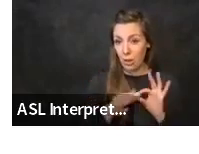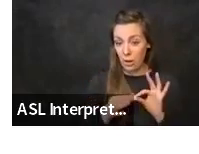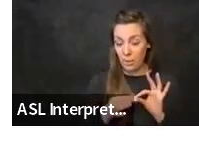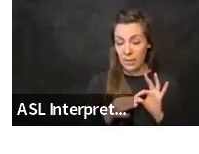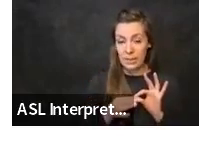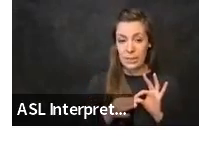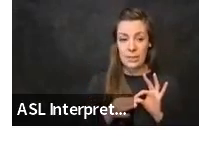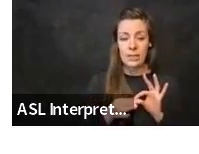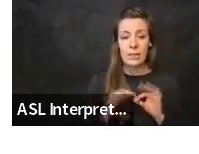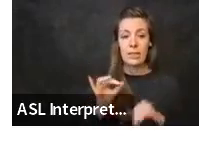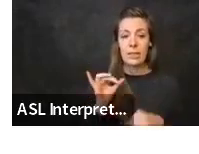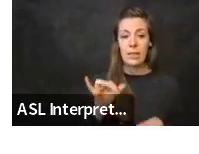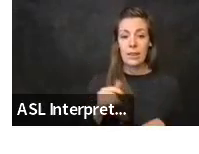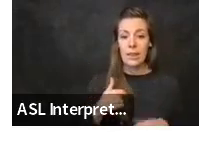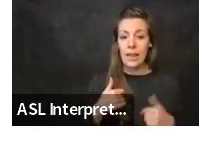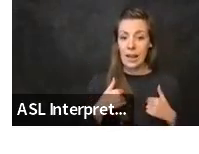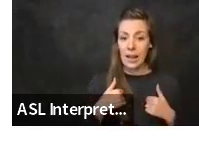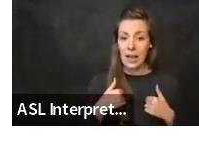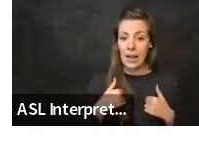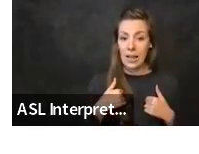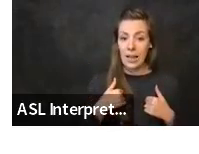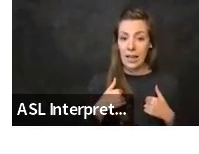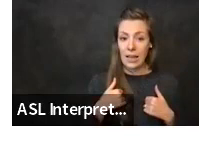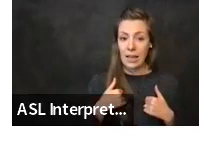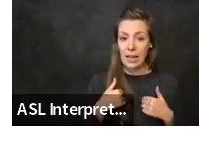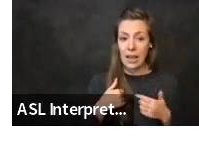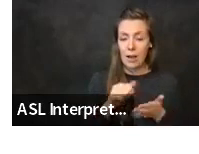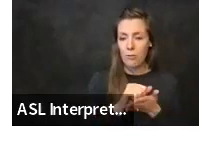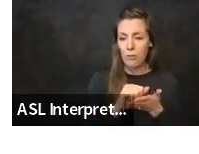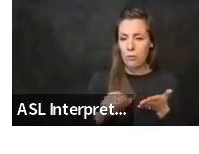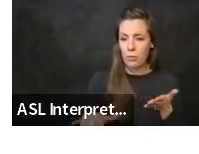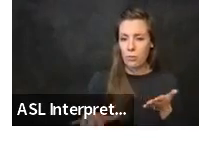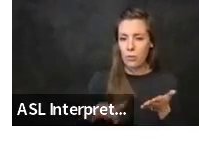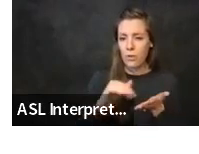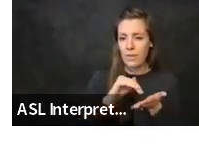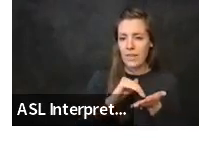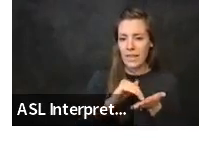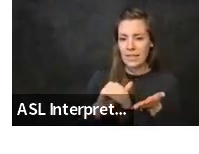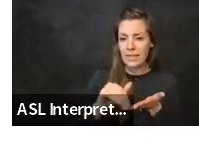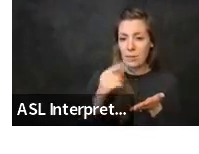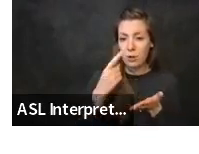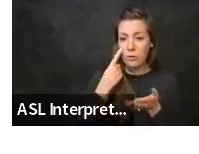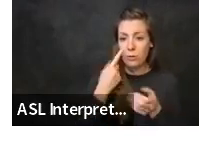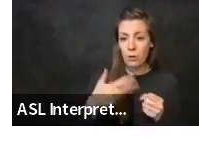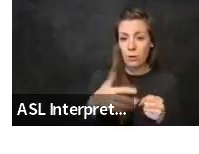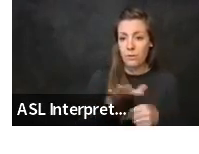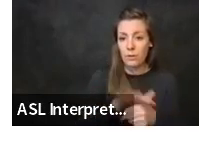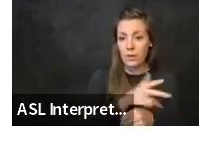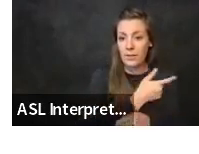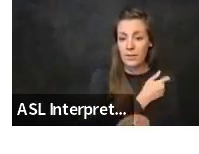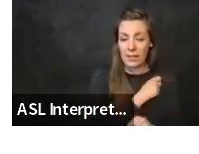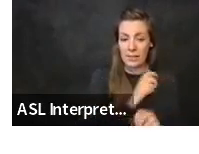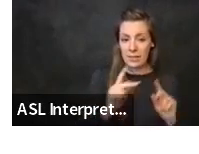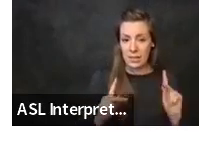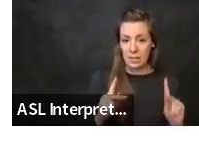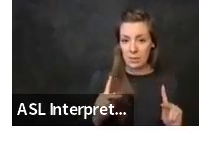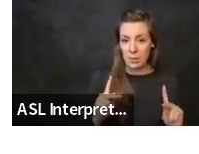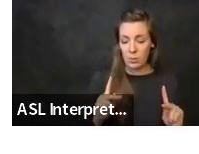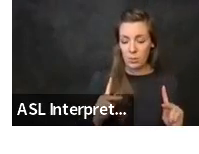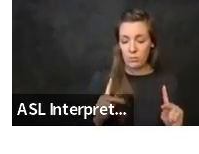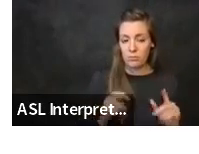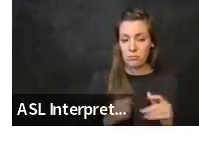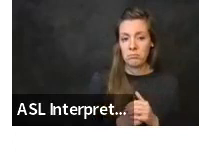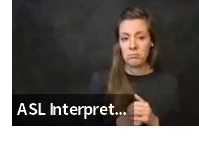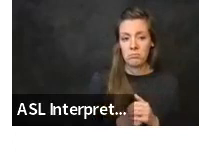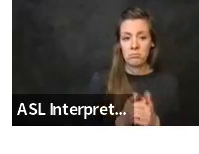that I have rescinded the face covering exemption for fully vaccinated stable cohorts.